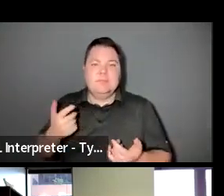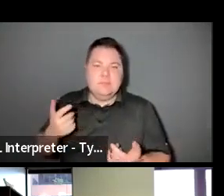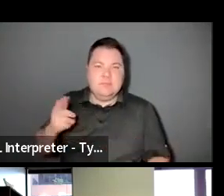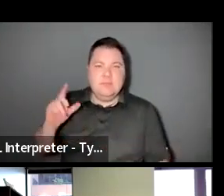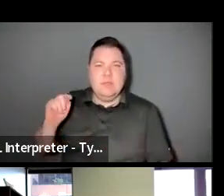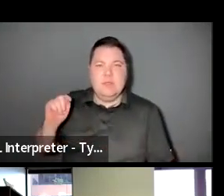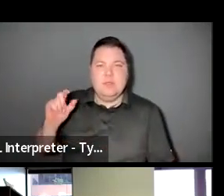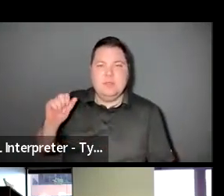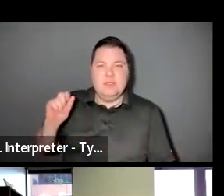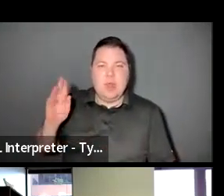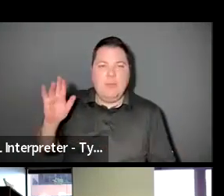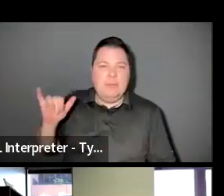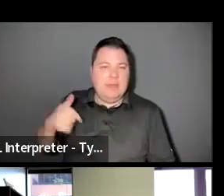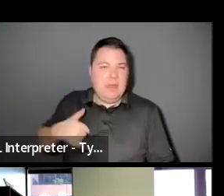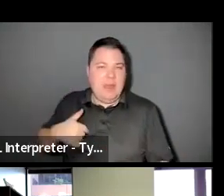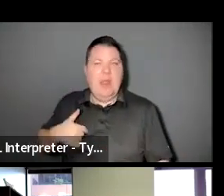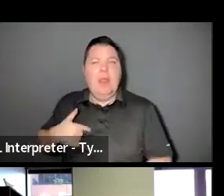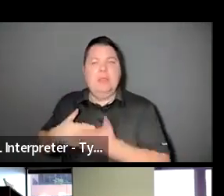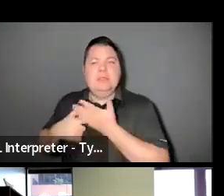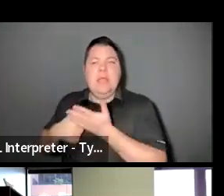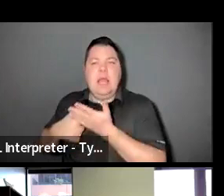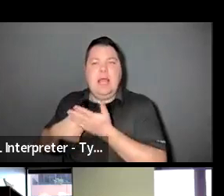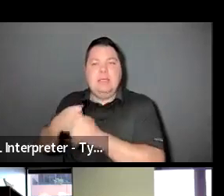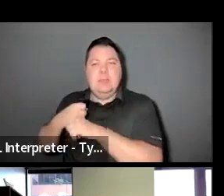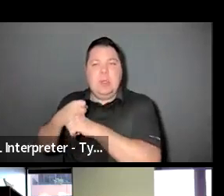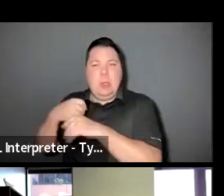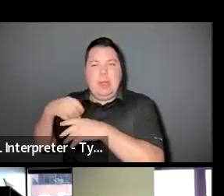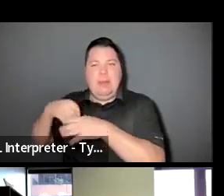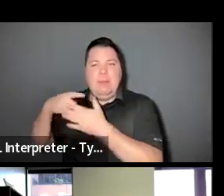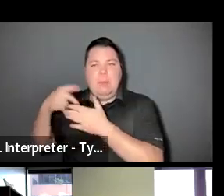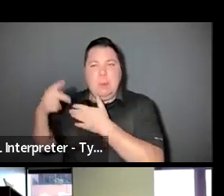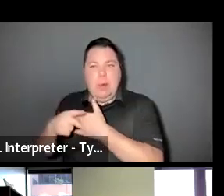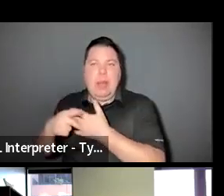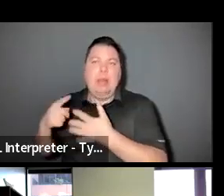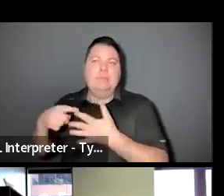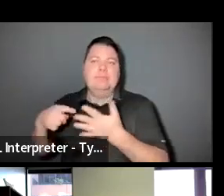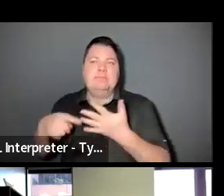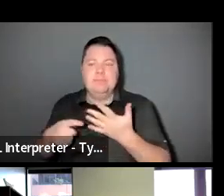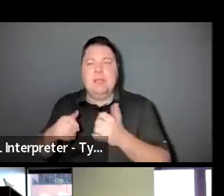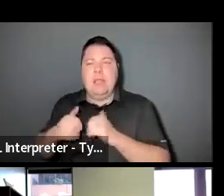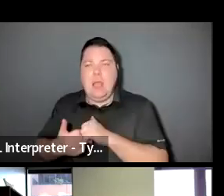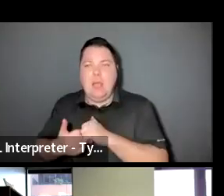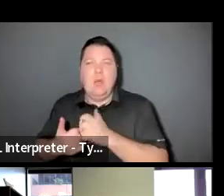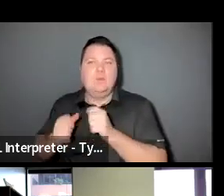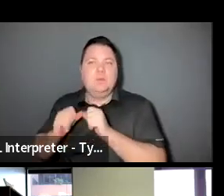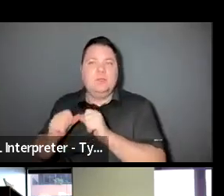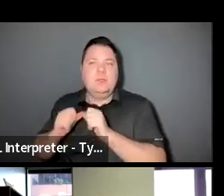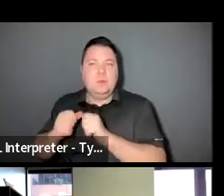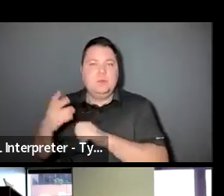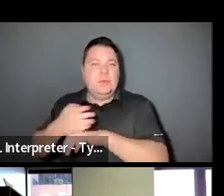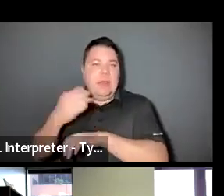continued discussions about security in the program and how we continue to enhance, you know, our